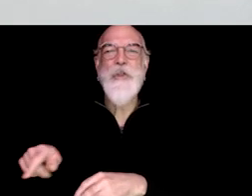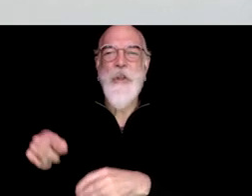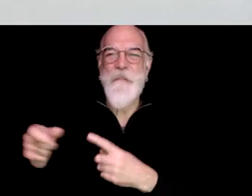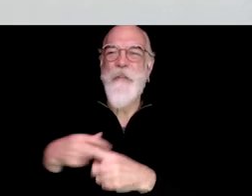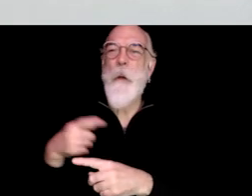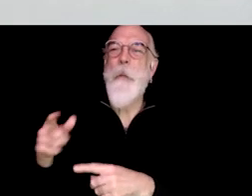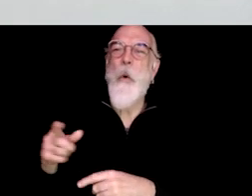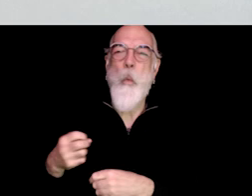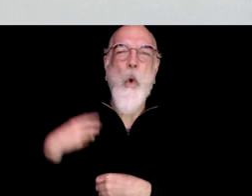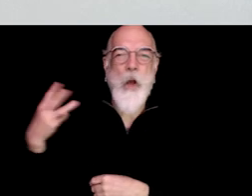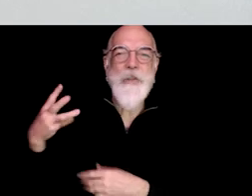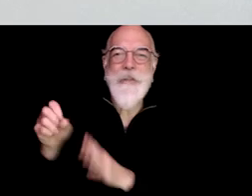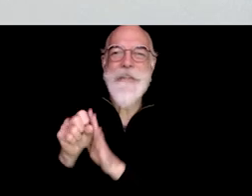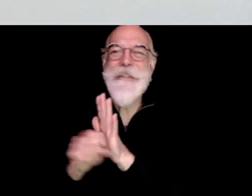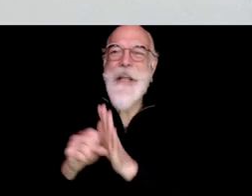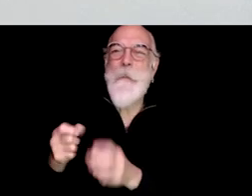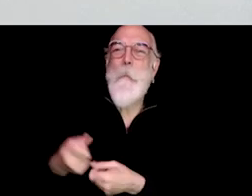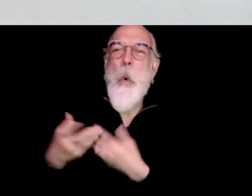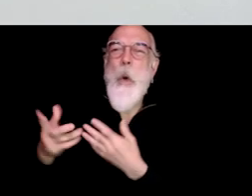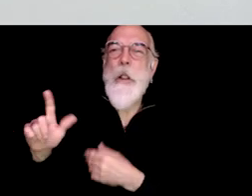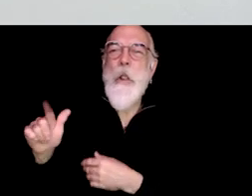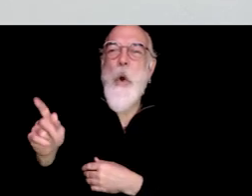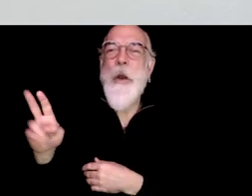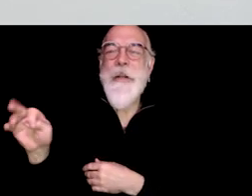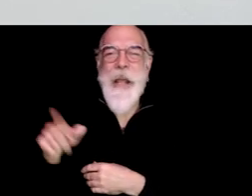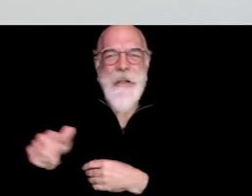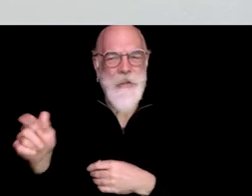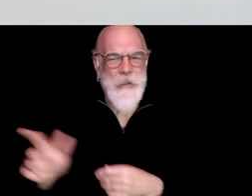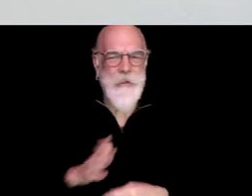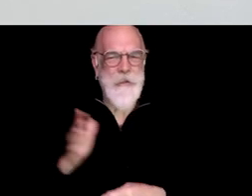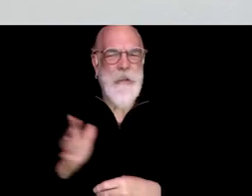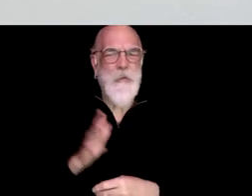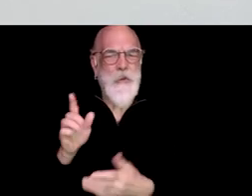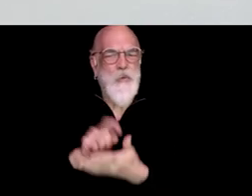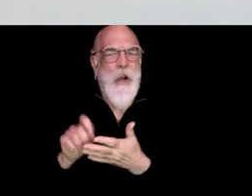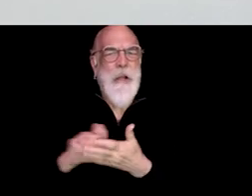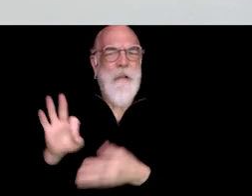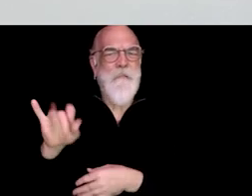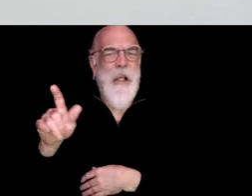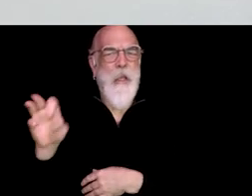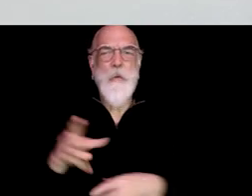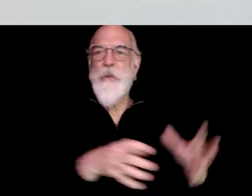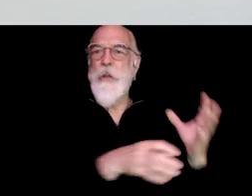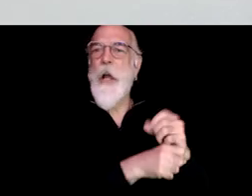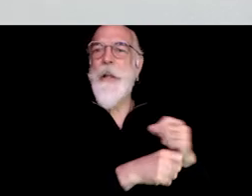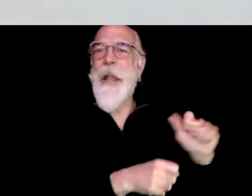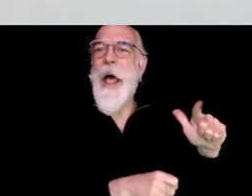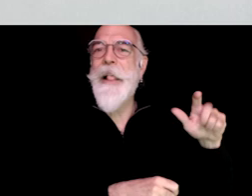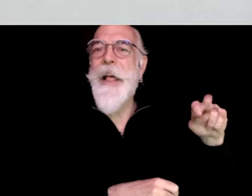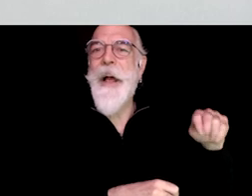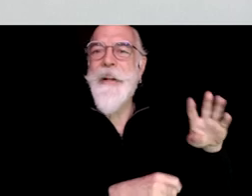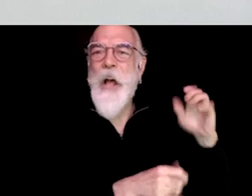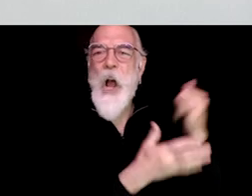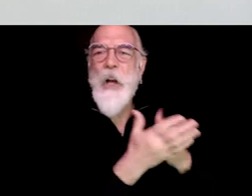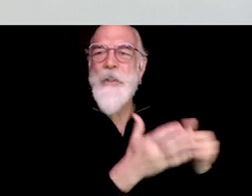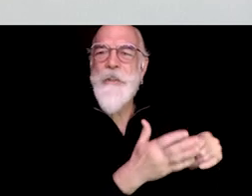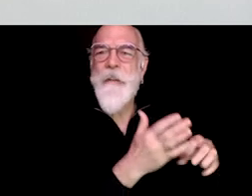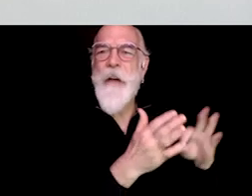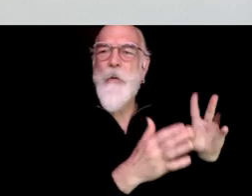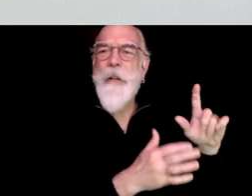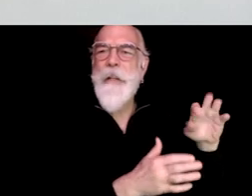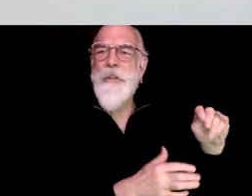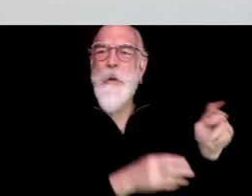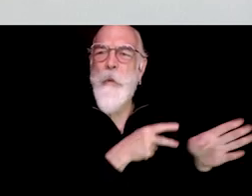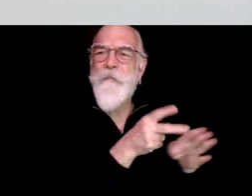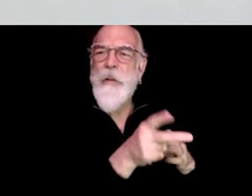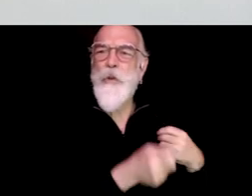and a 2022 Maxine Cushing Gray Distinguished Writing Fellow. She is the recipient of an Allied Arts Foundation Professional Poets Award